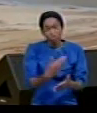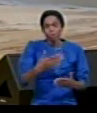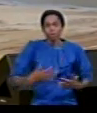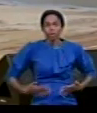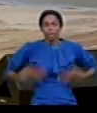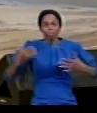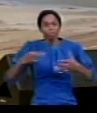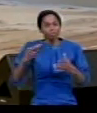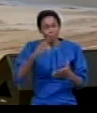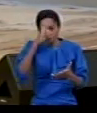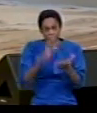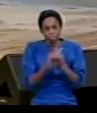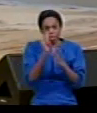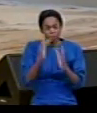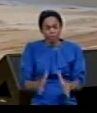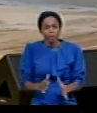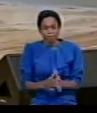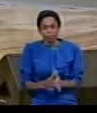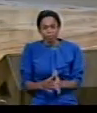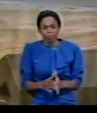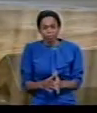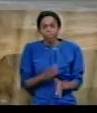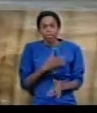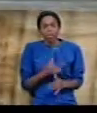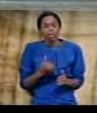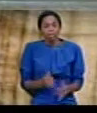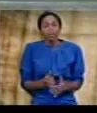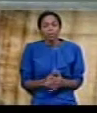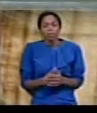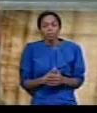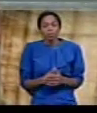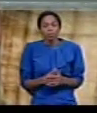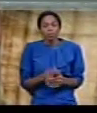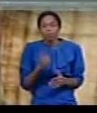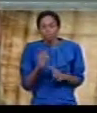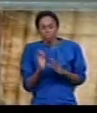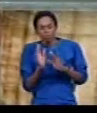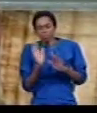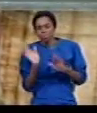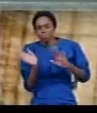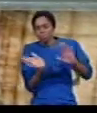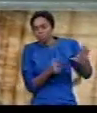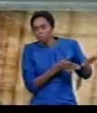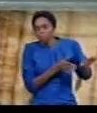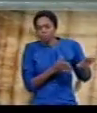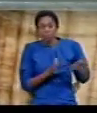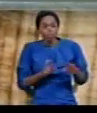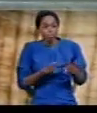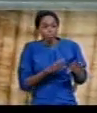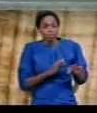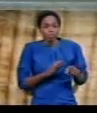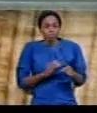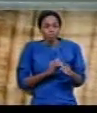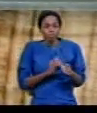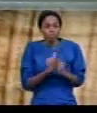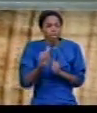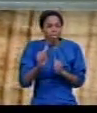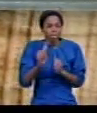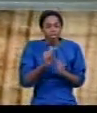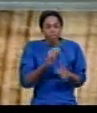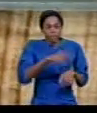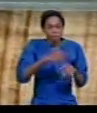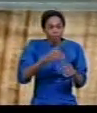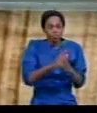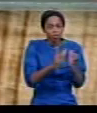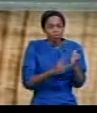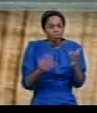believer. We have passed away from the time of the law. Now we come to the Lord, our